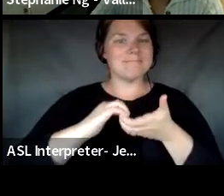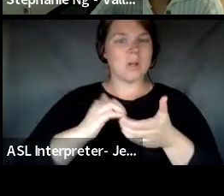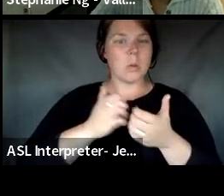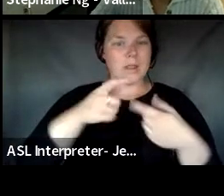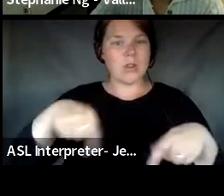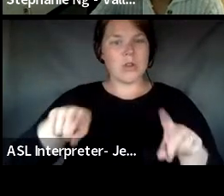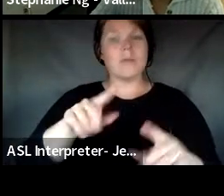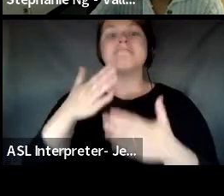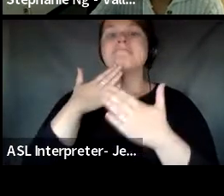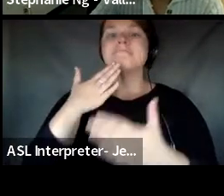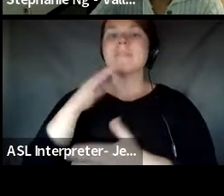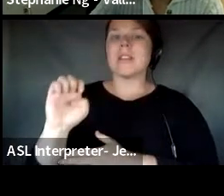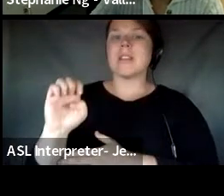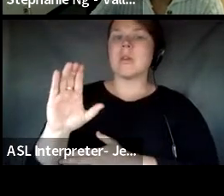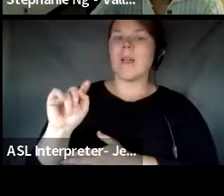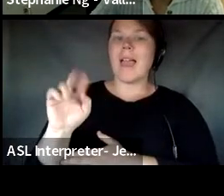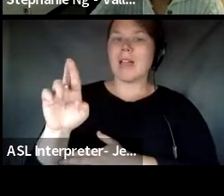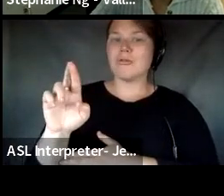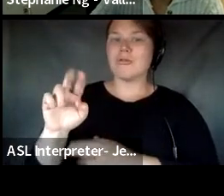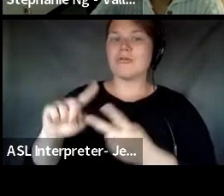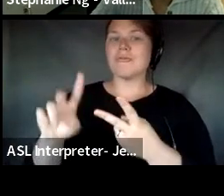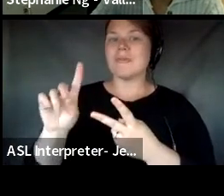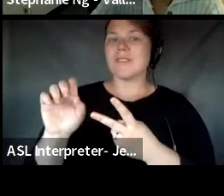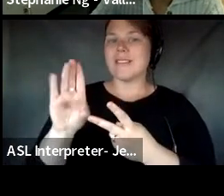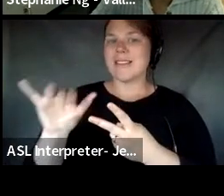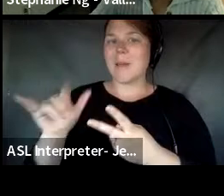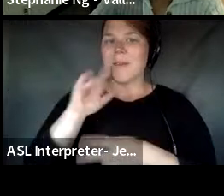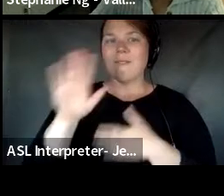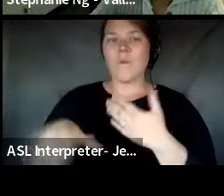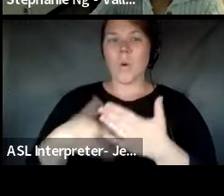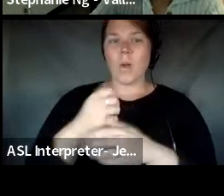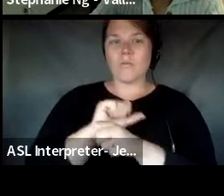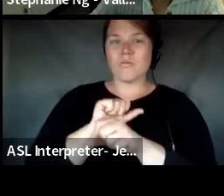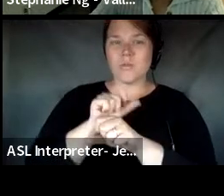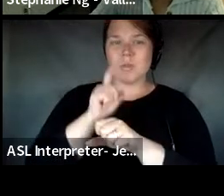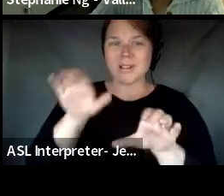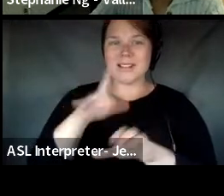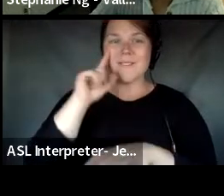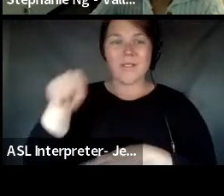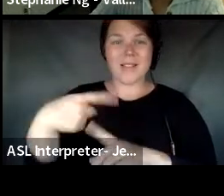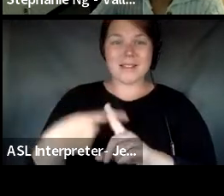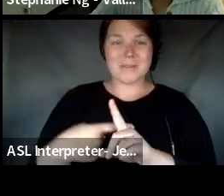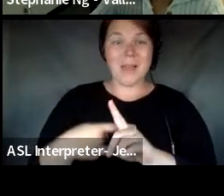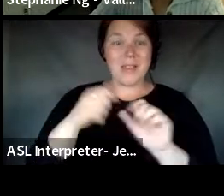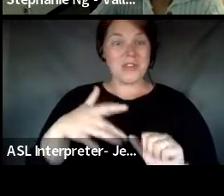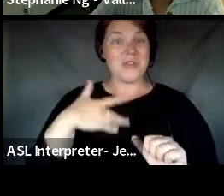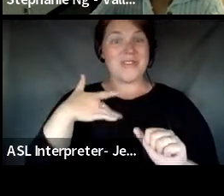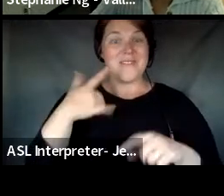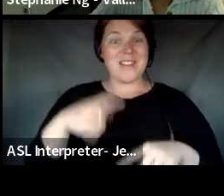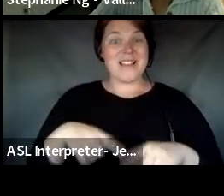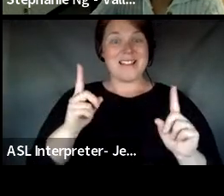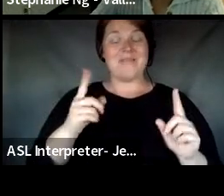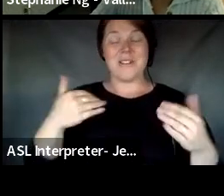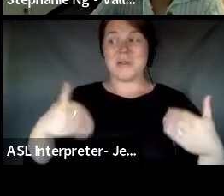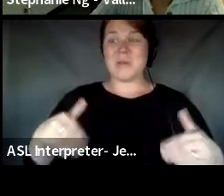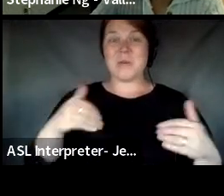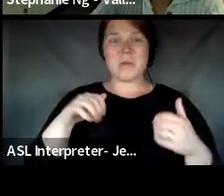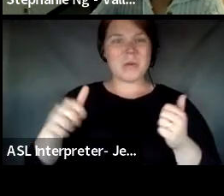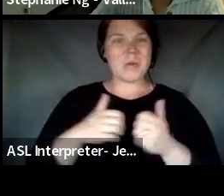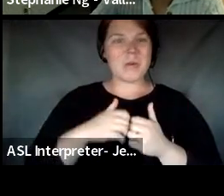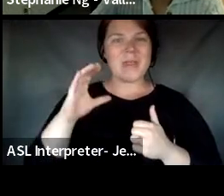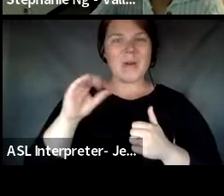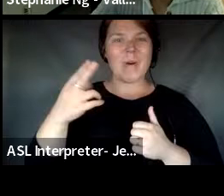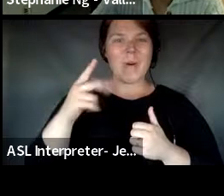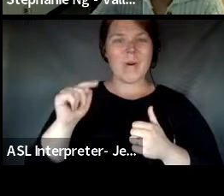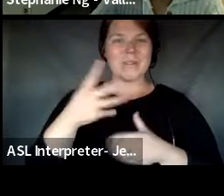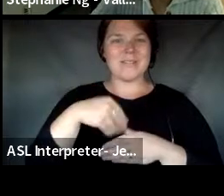to Hector and Debbie for all their work that they did for this month. You could definitely feel a difference when there's co-hosts in the meeting.